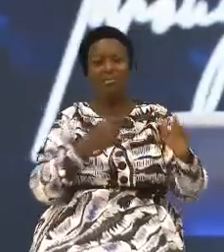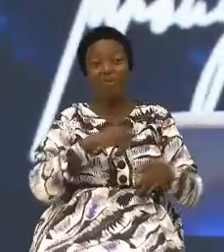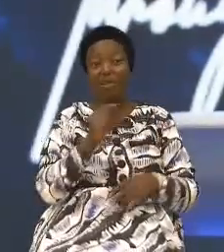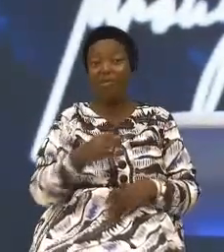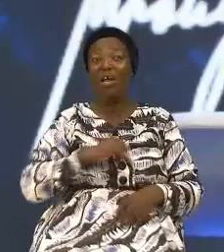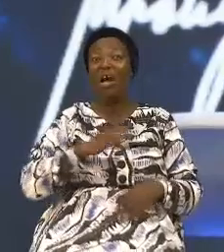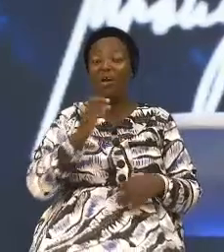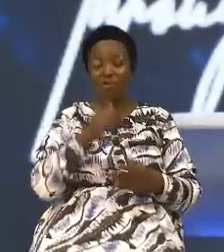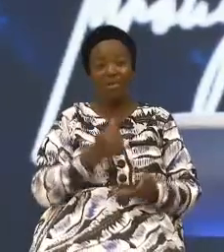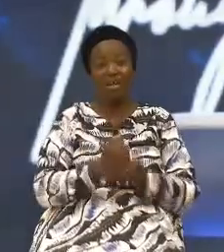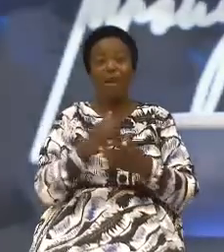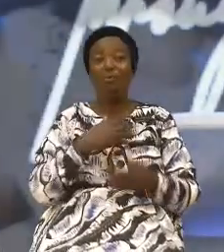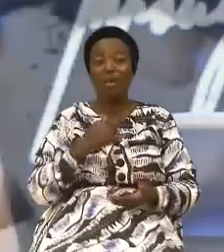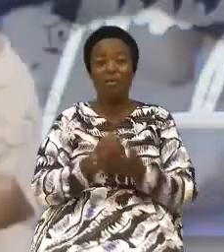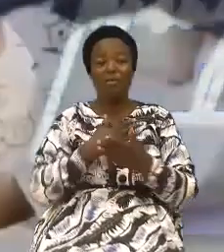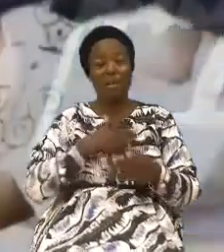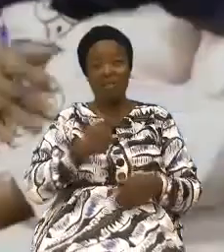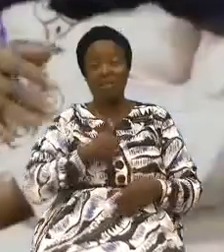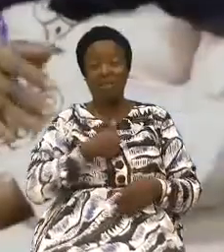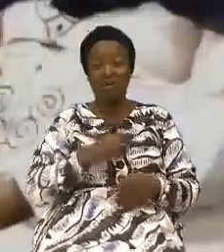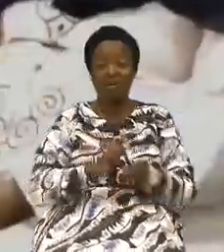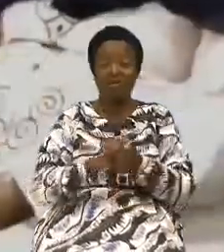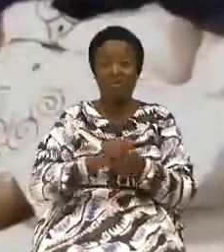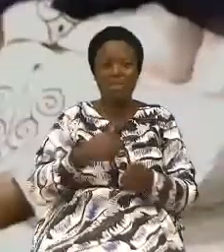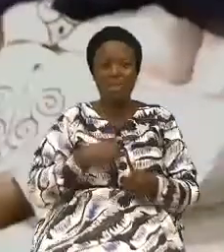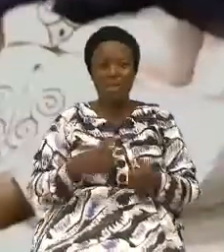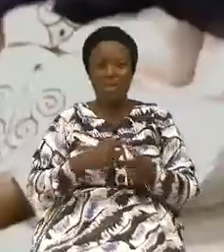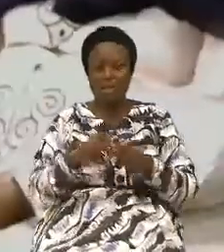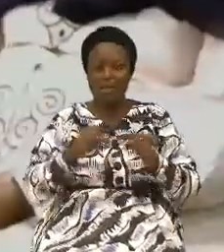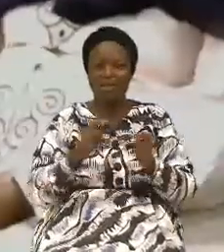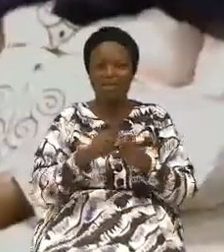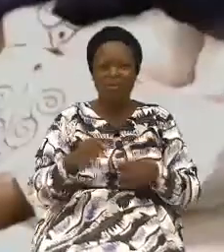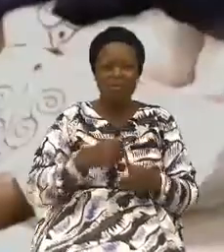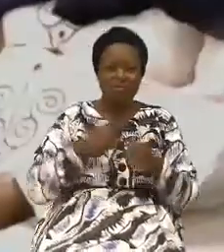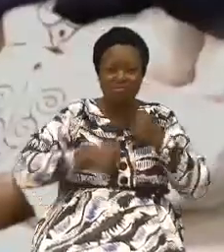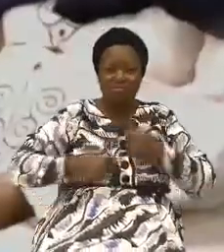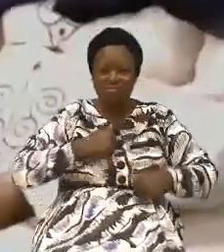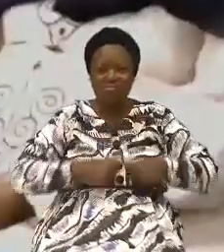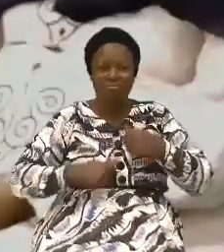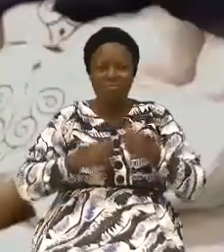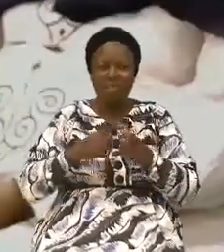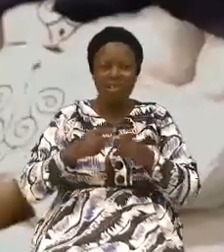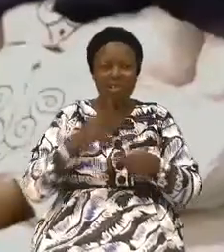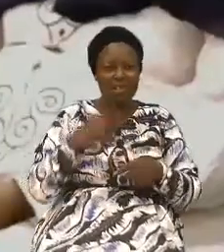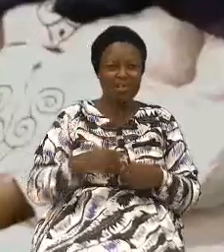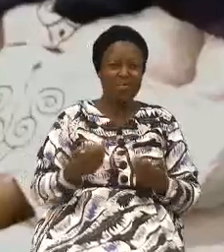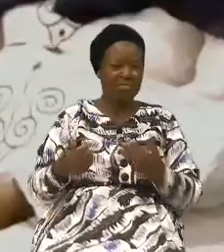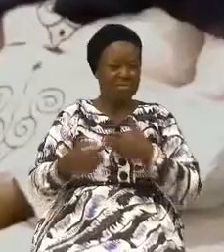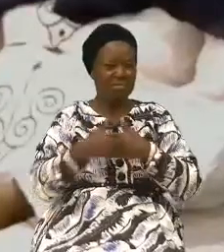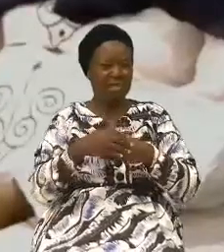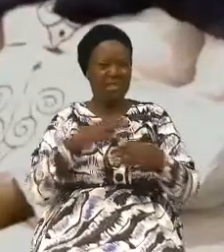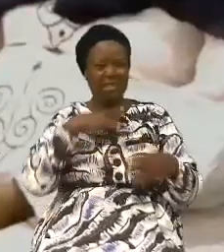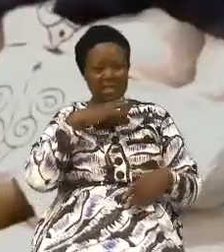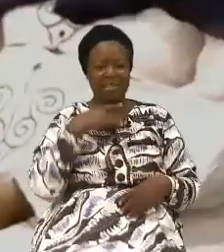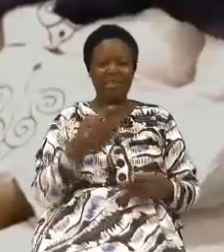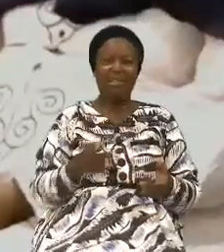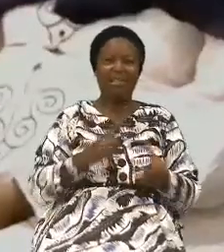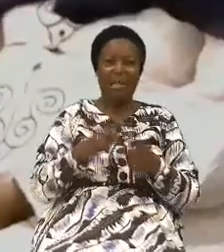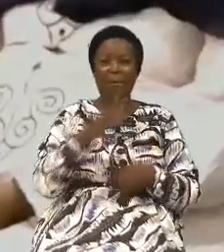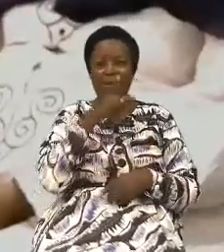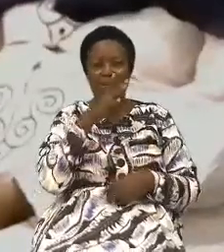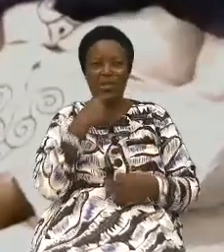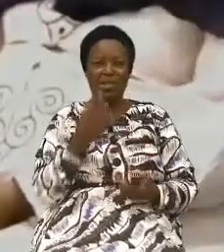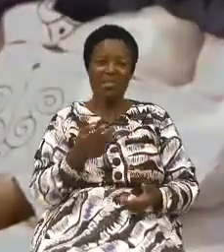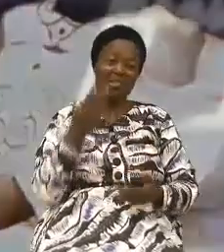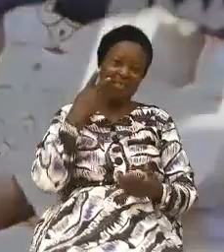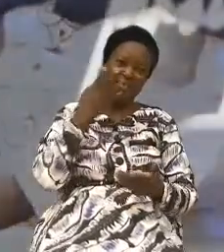face and the tummy and then the bags, all dirty, everything dirty. And mama said, look at you now. Look at the way you are. Now